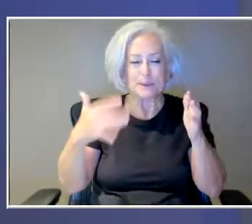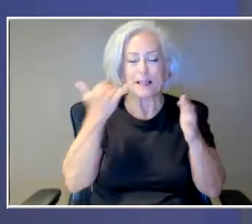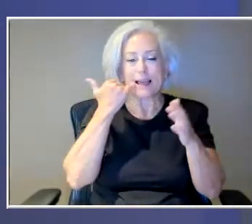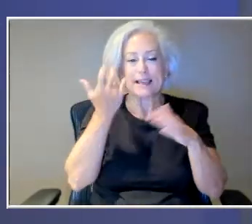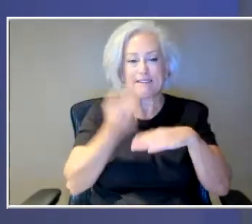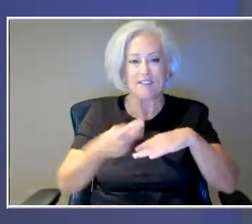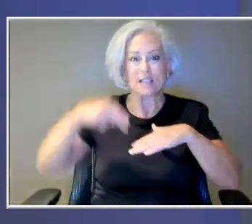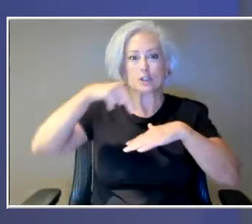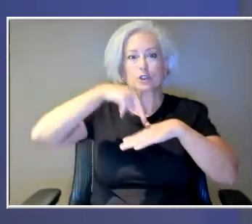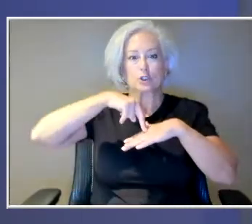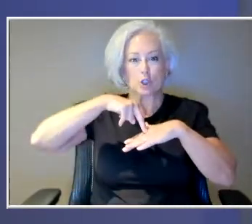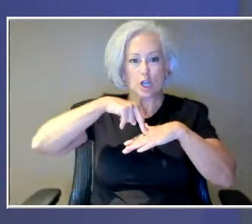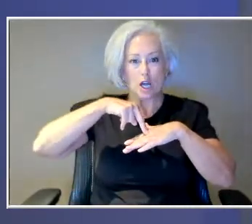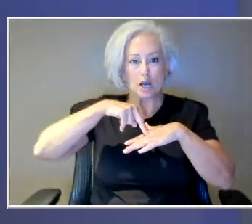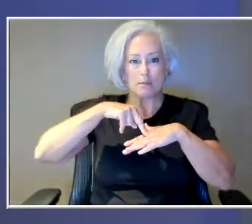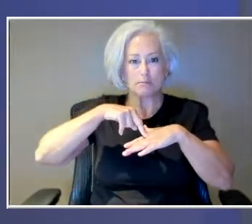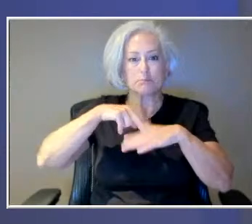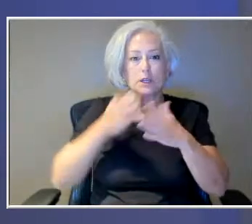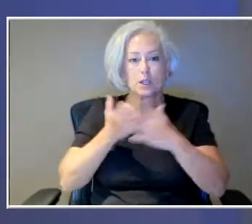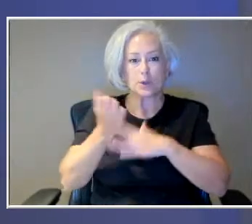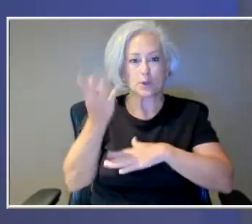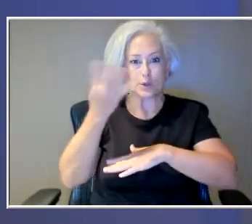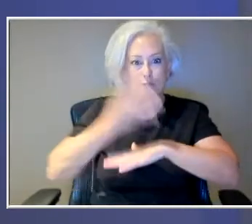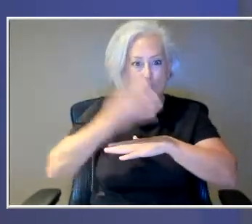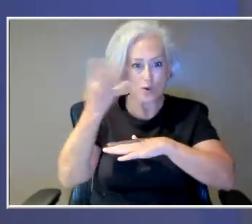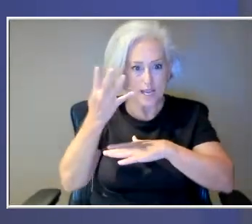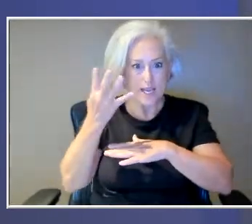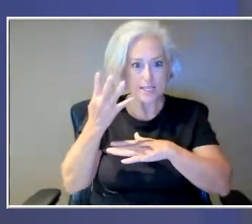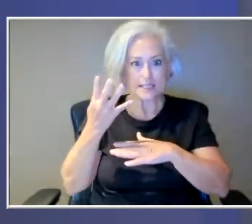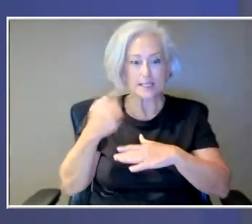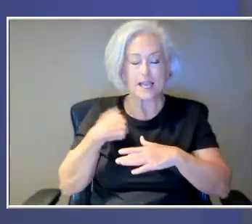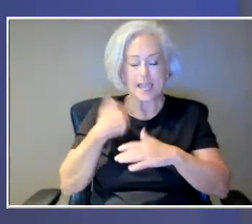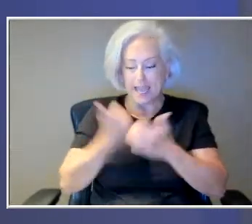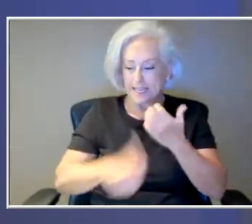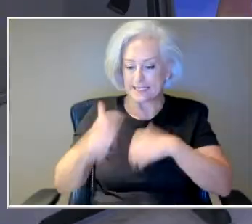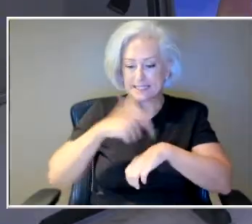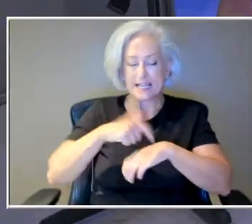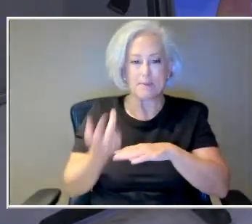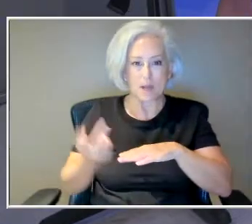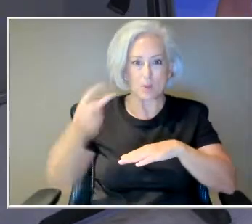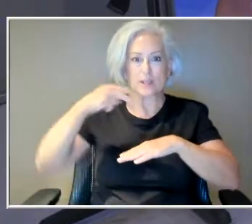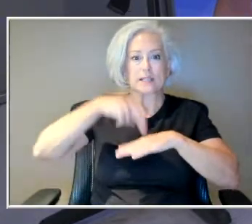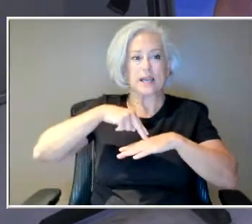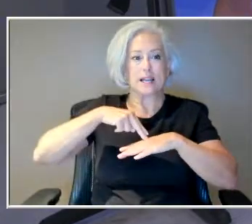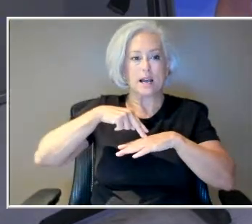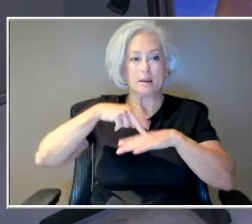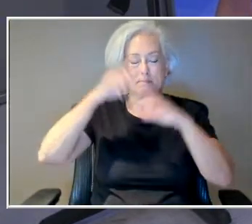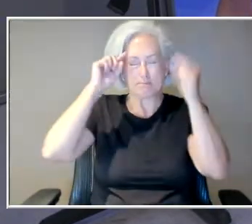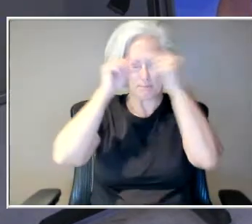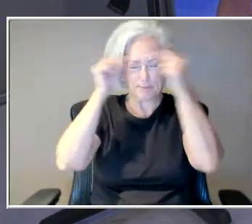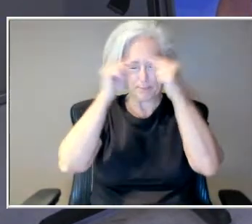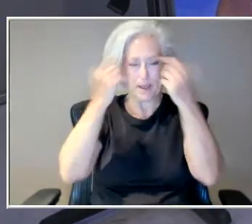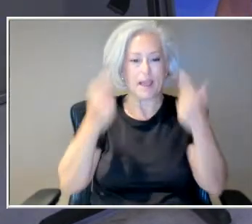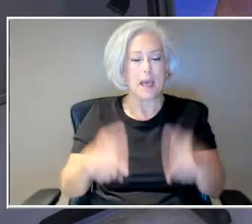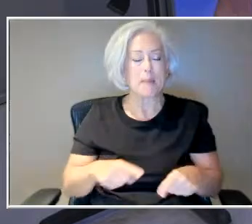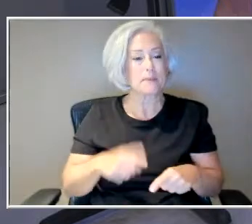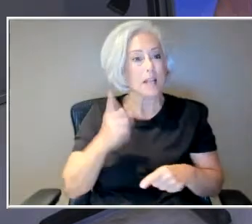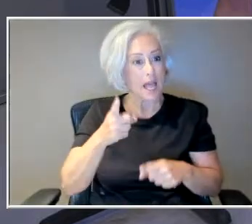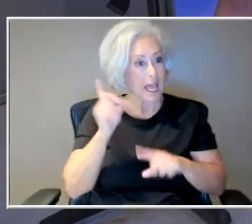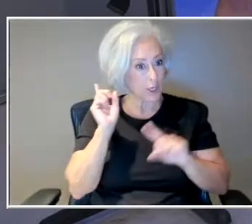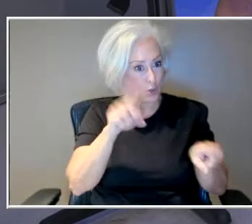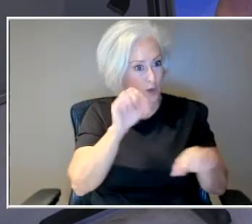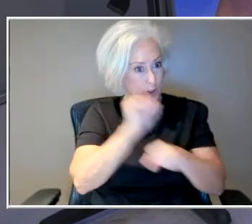days. When I would just all of a sudden get up, I would have head pain. And you went back to work. And I did. I went back to work for a day, and